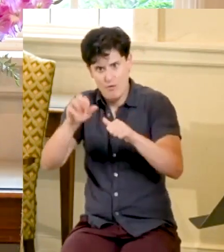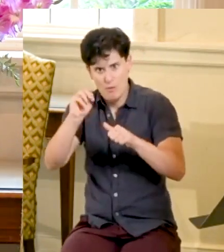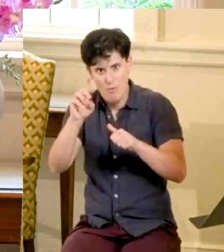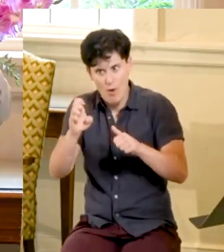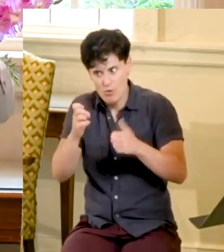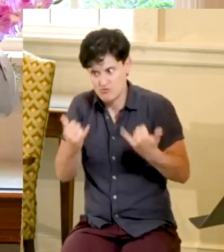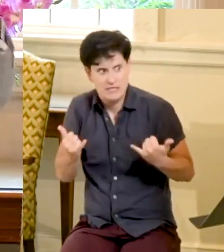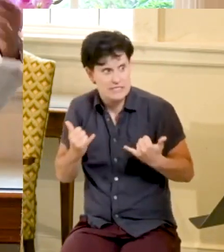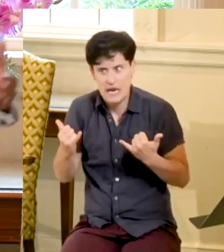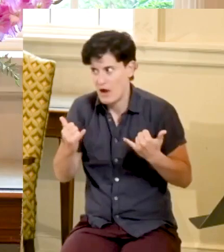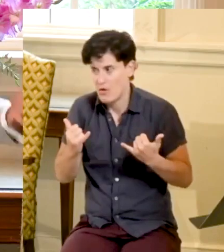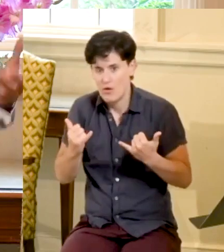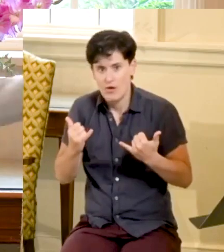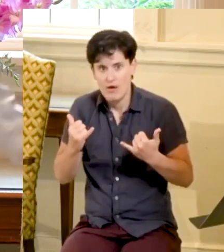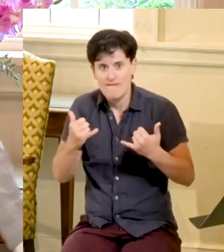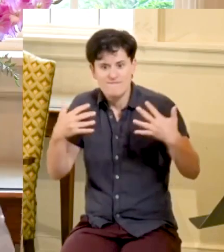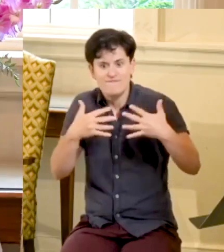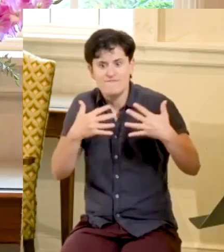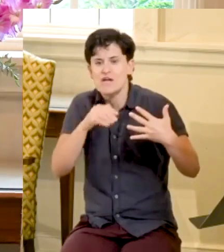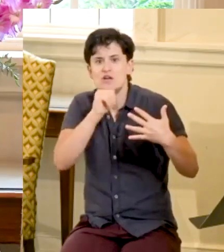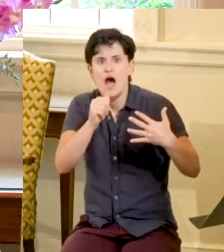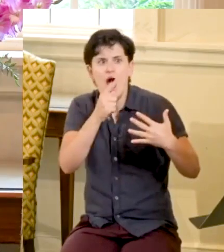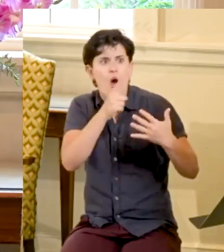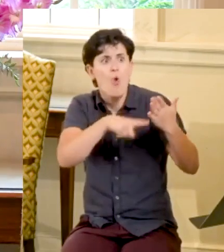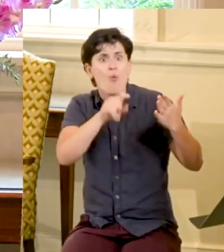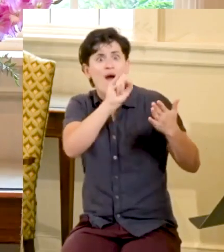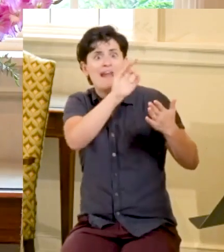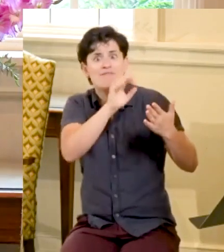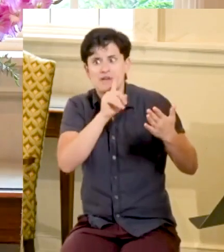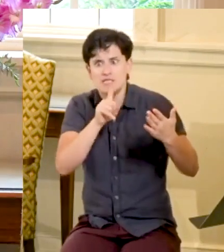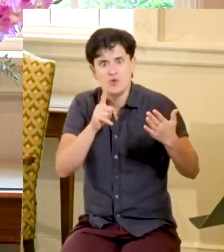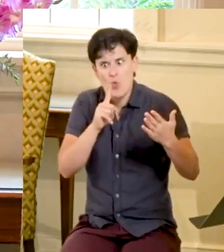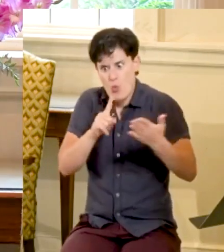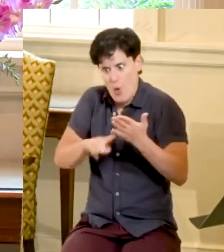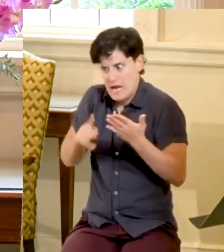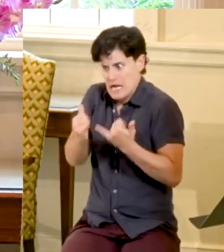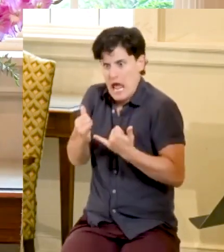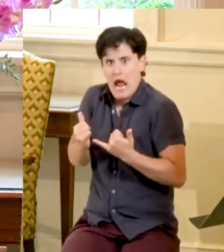The fear is no longer what if, it is what now.